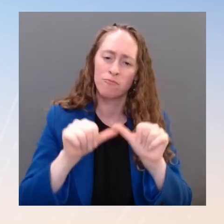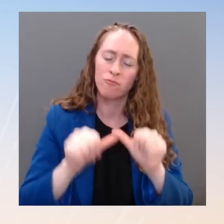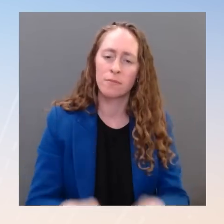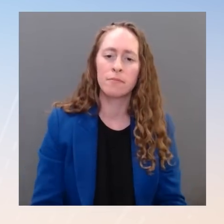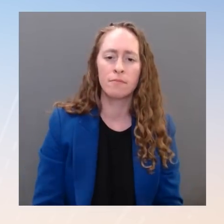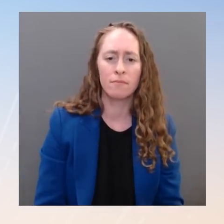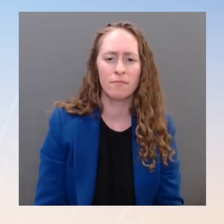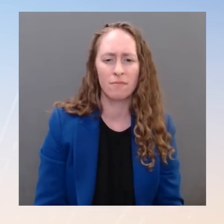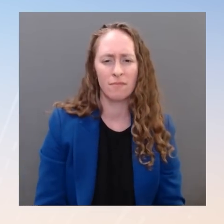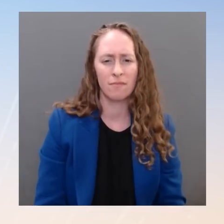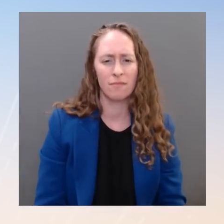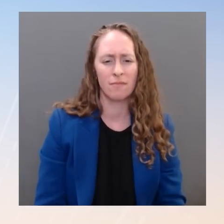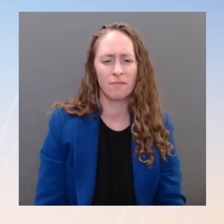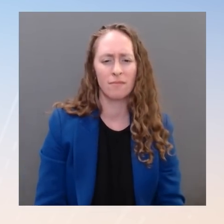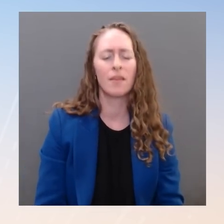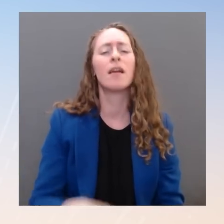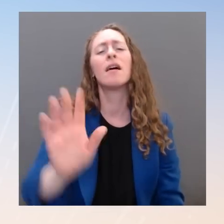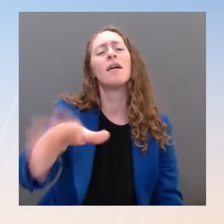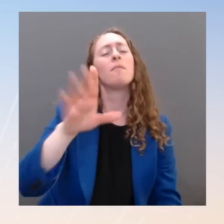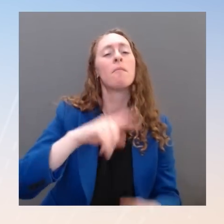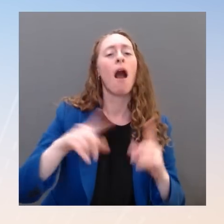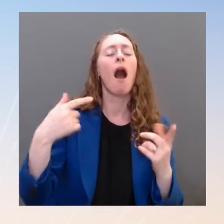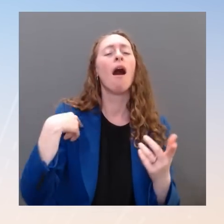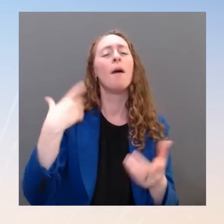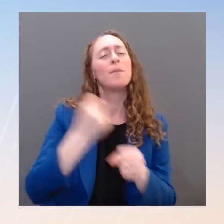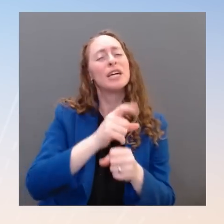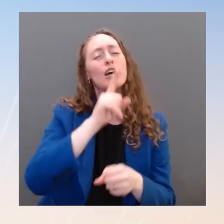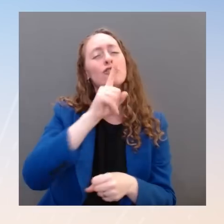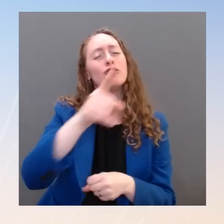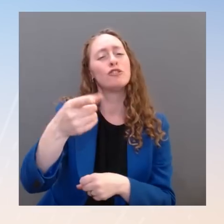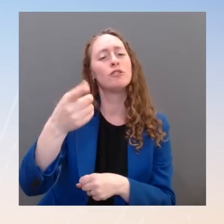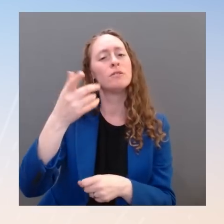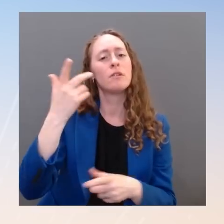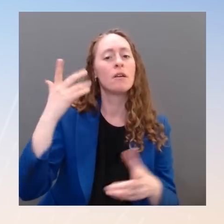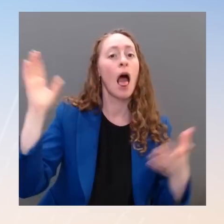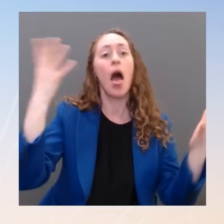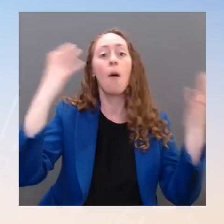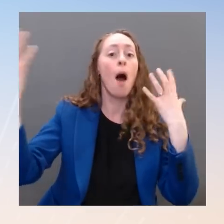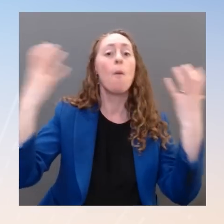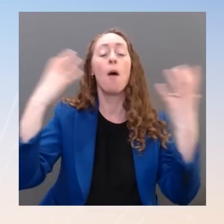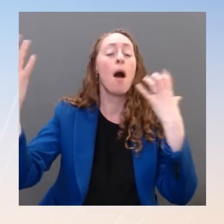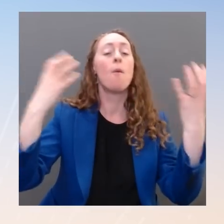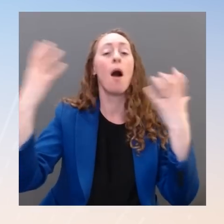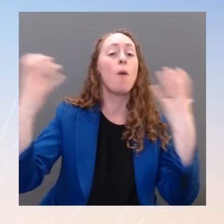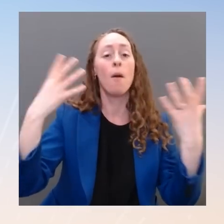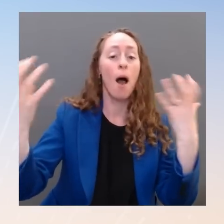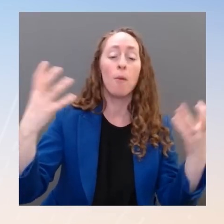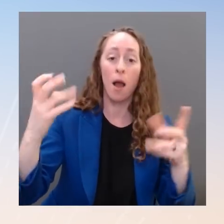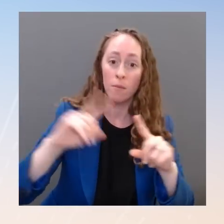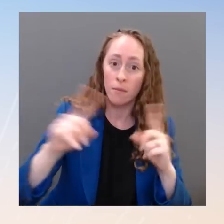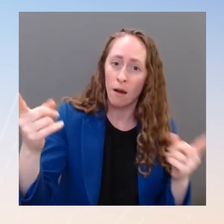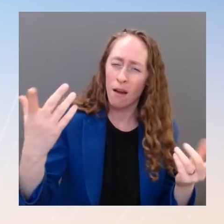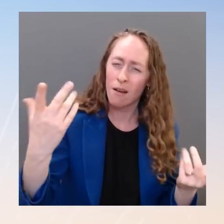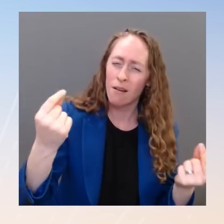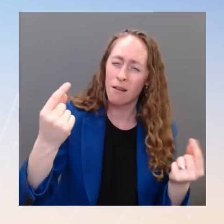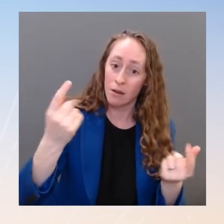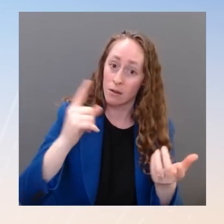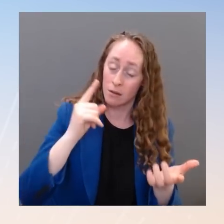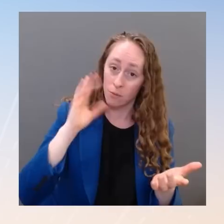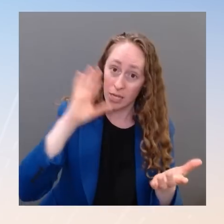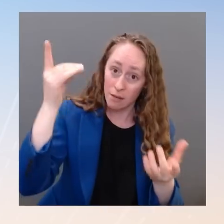announce something on student loans in just a few weeks. You had said that there could potentially be an announcement by August, the end of the